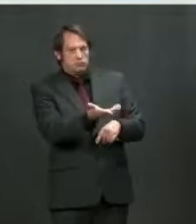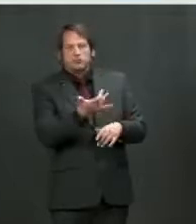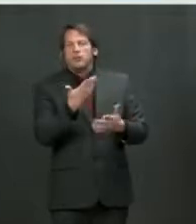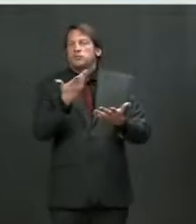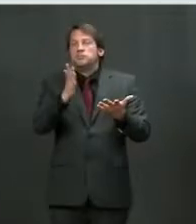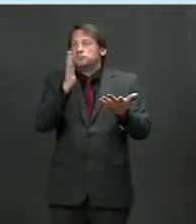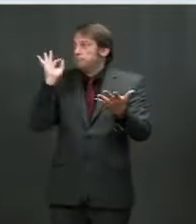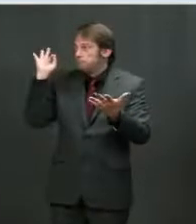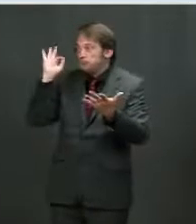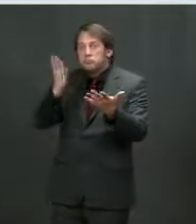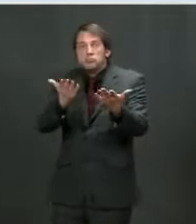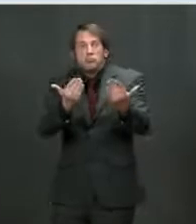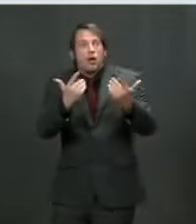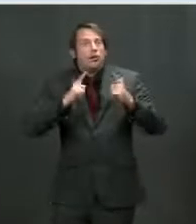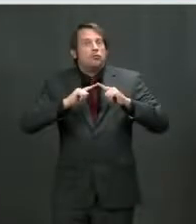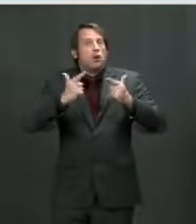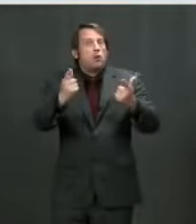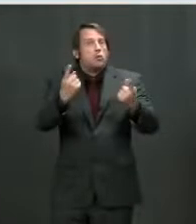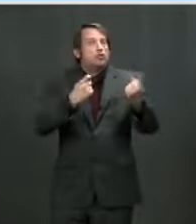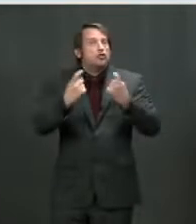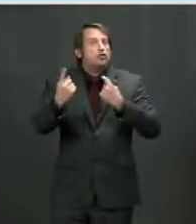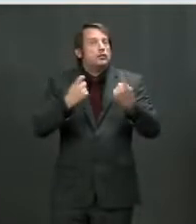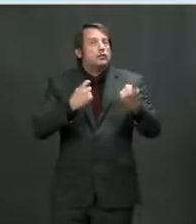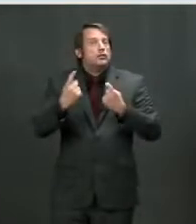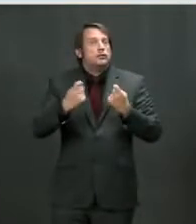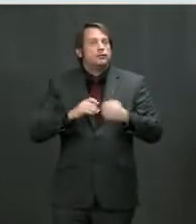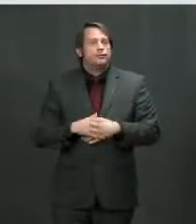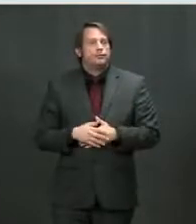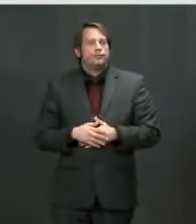Let's go to Anjali Kemlani at Yahoo Finance.